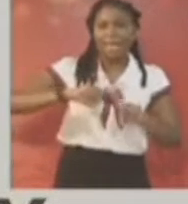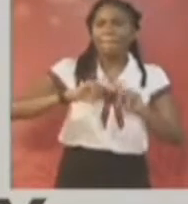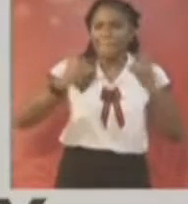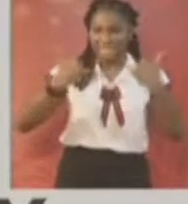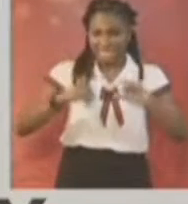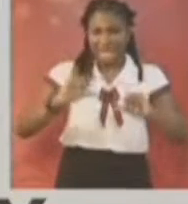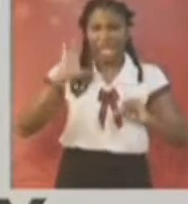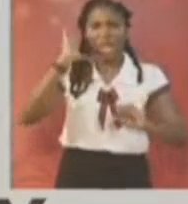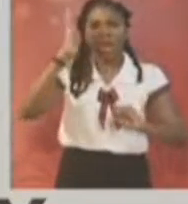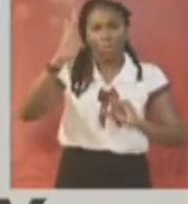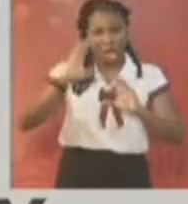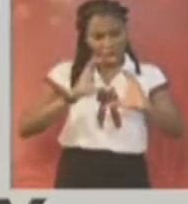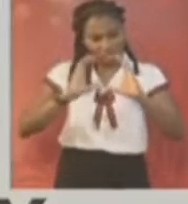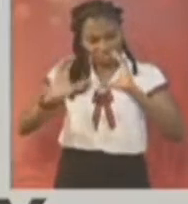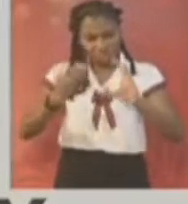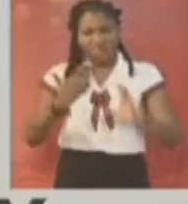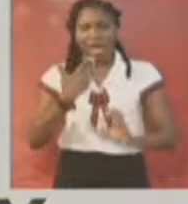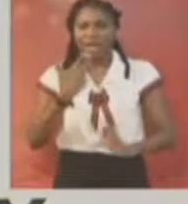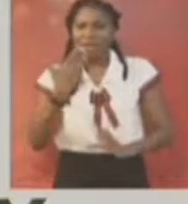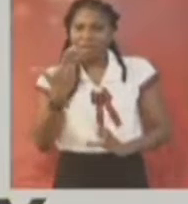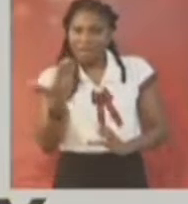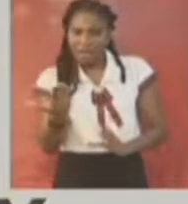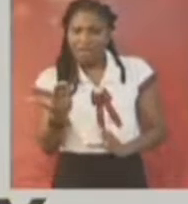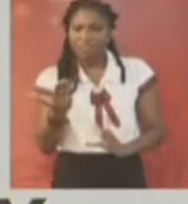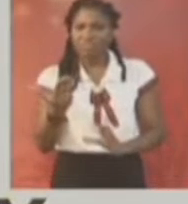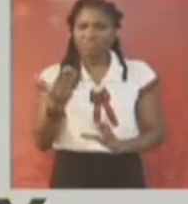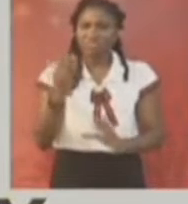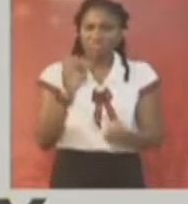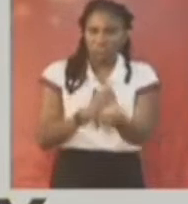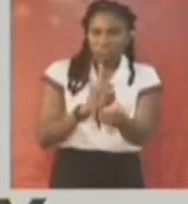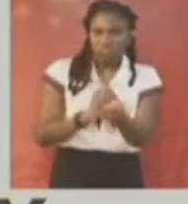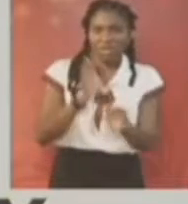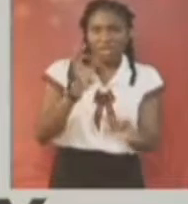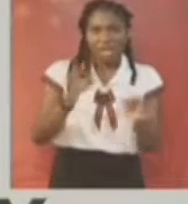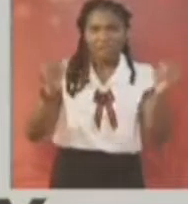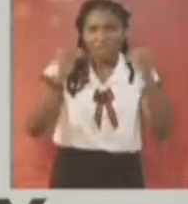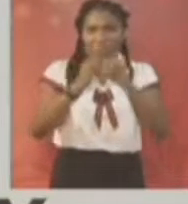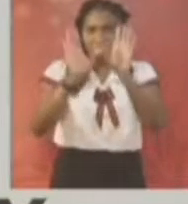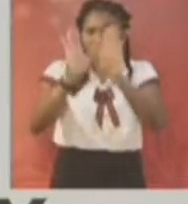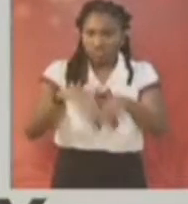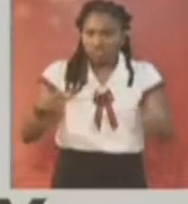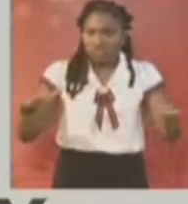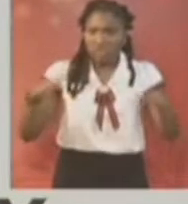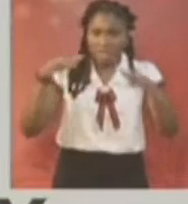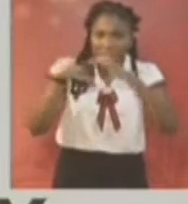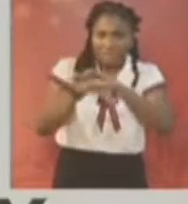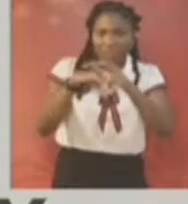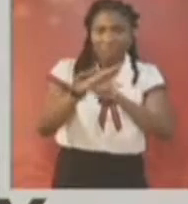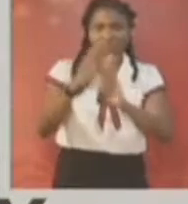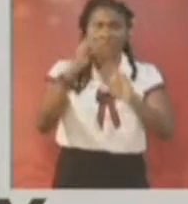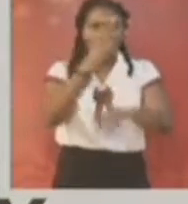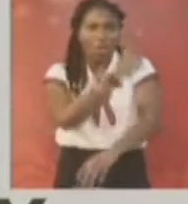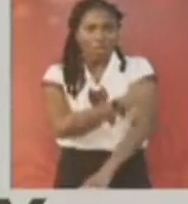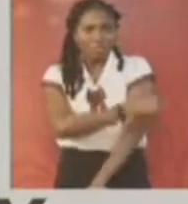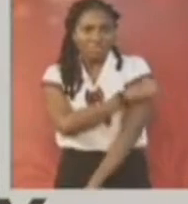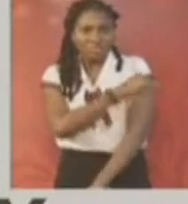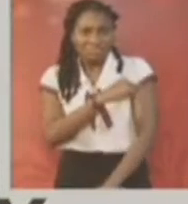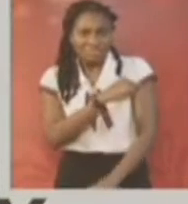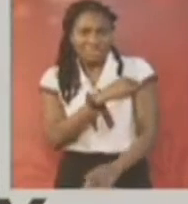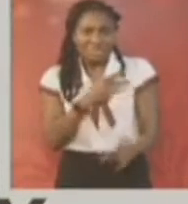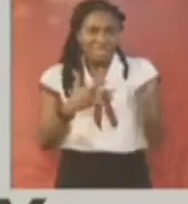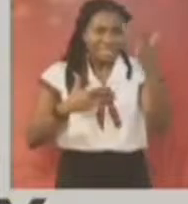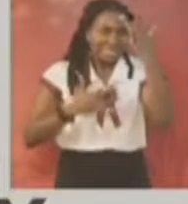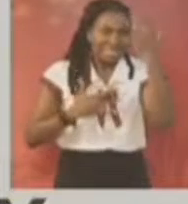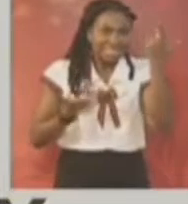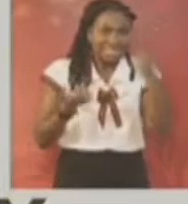contact with the pediatric specialists so that if we do see a continuing increase in those presentations, we will be